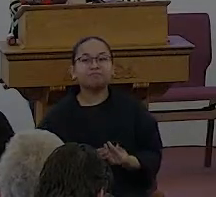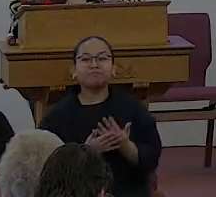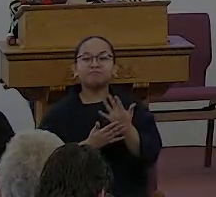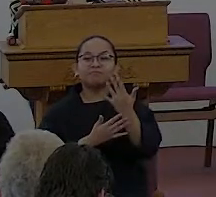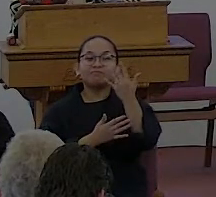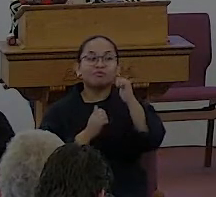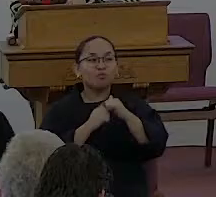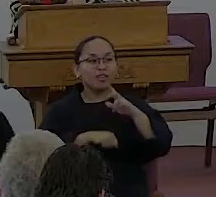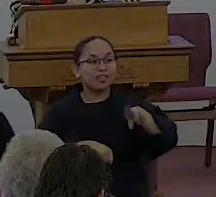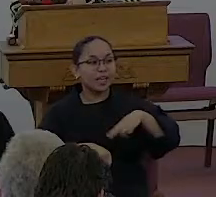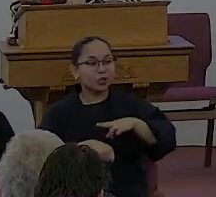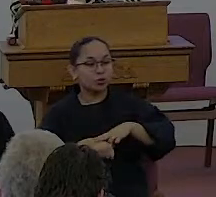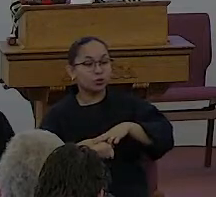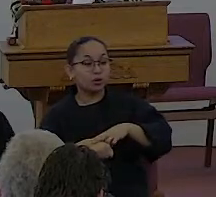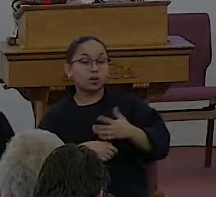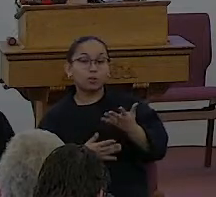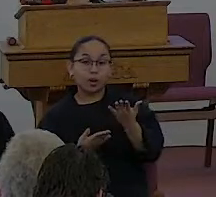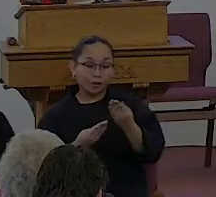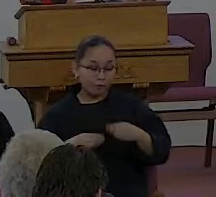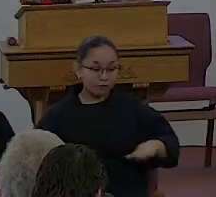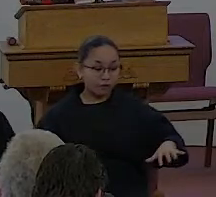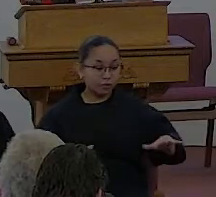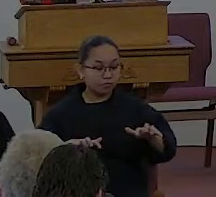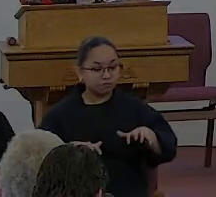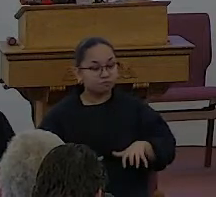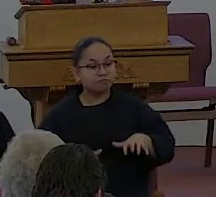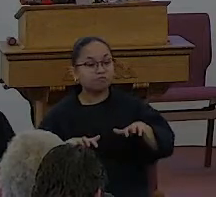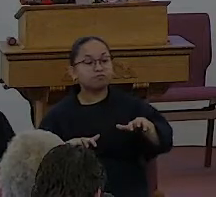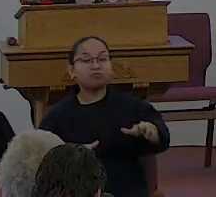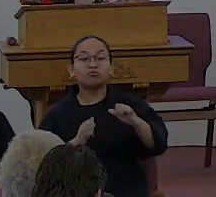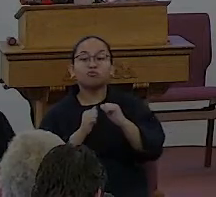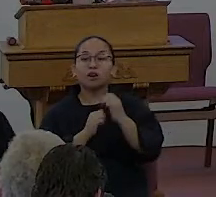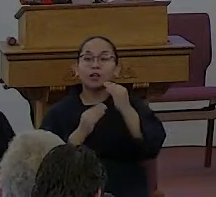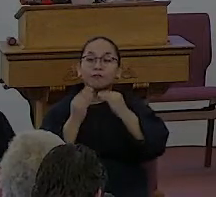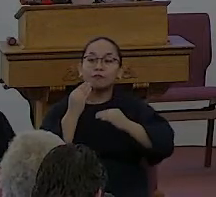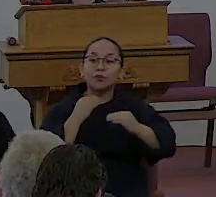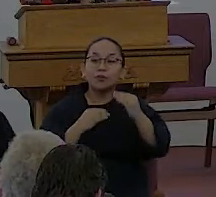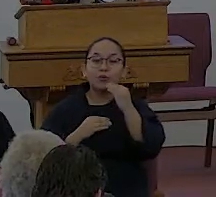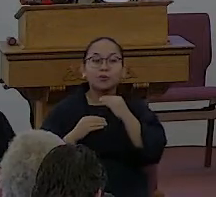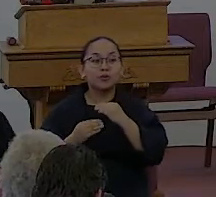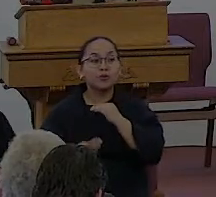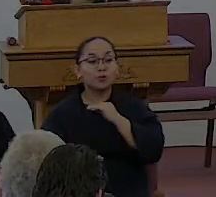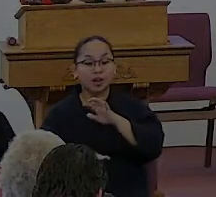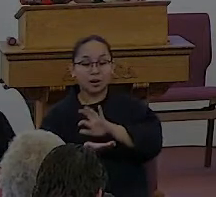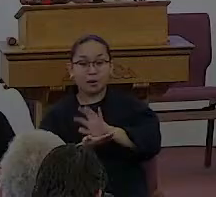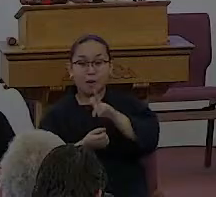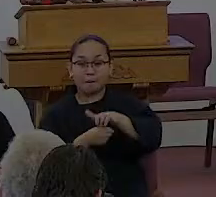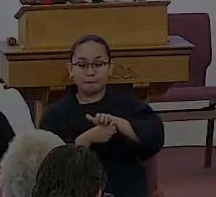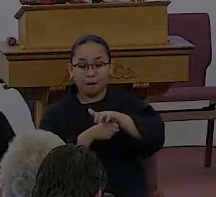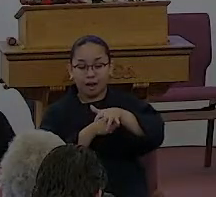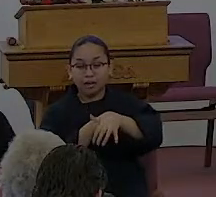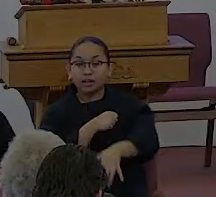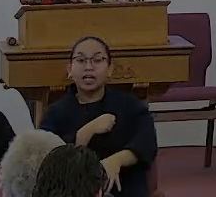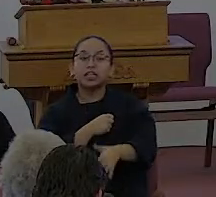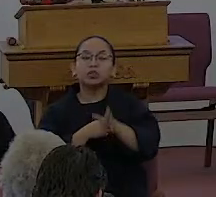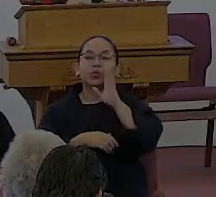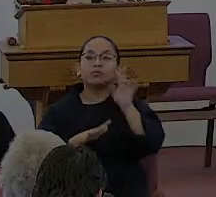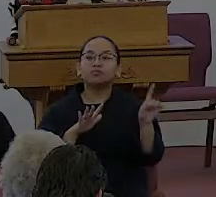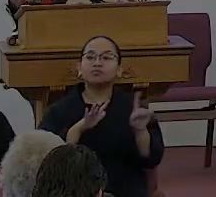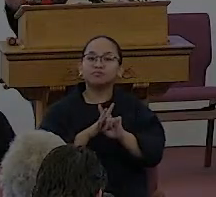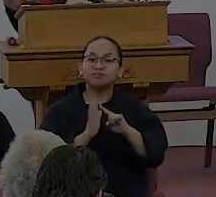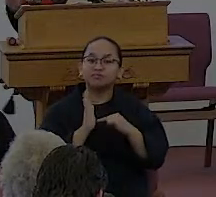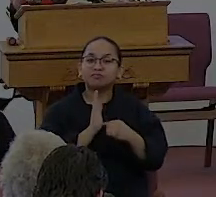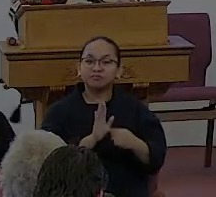nature, when fields will be filled with nourishment and abundance will be evident. We get our